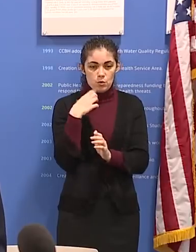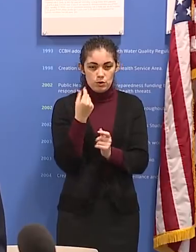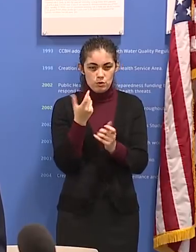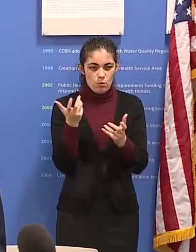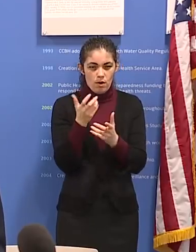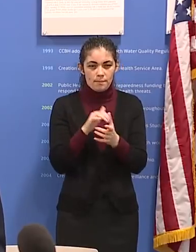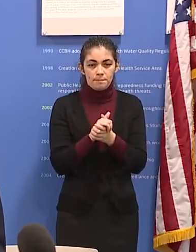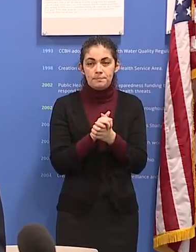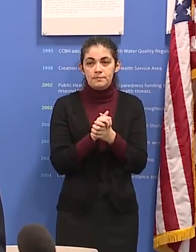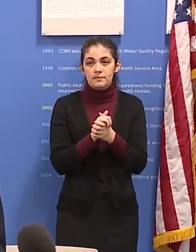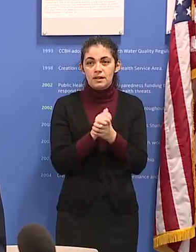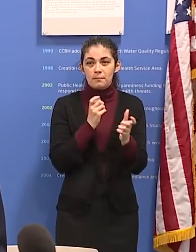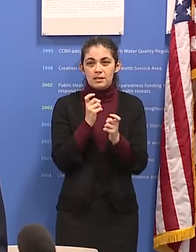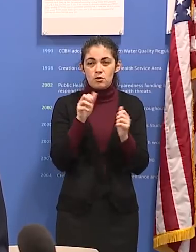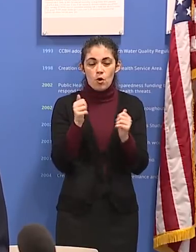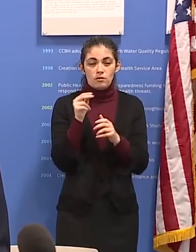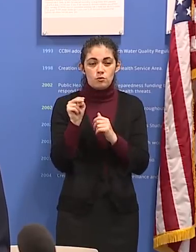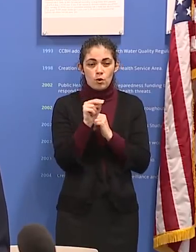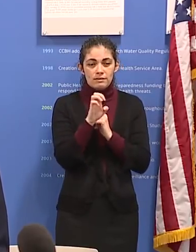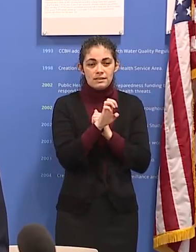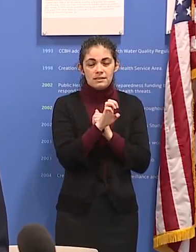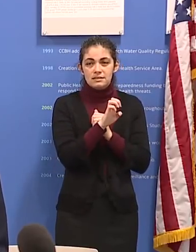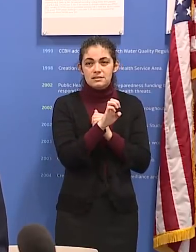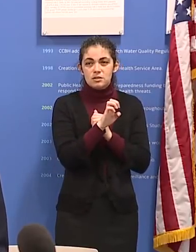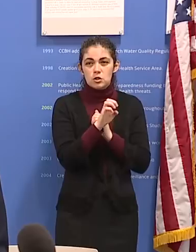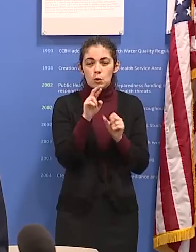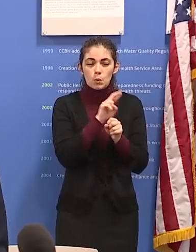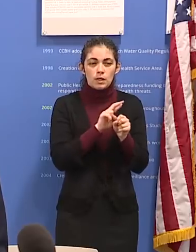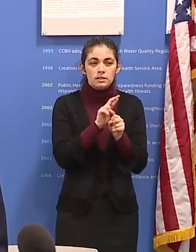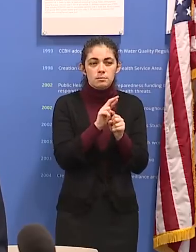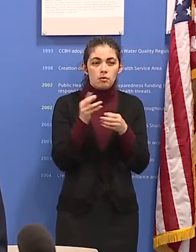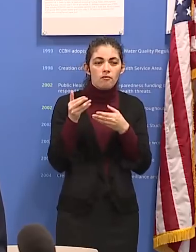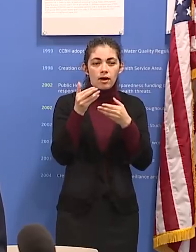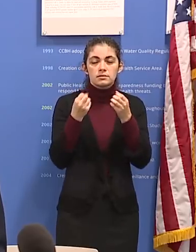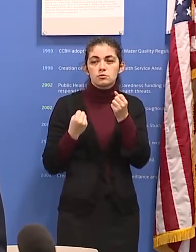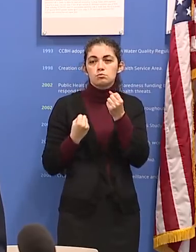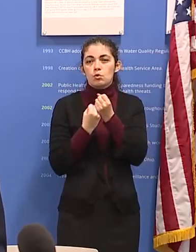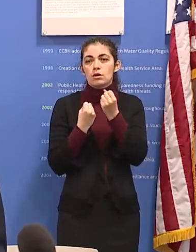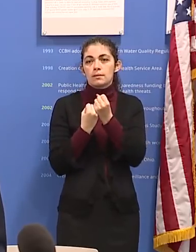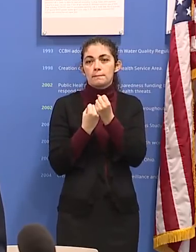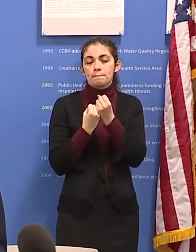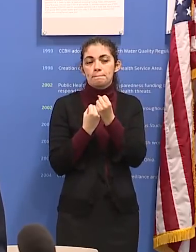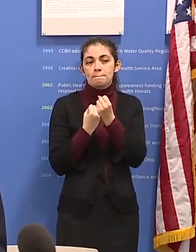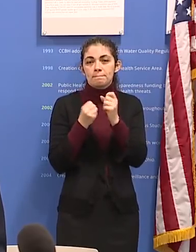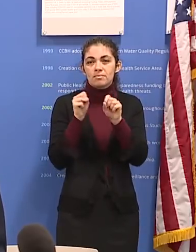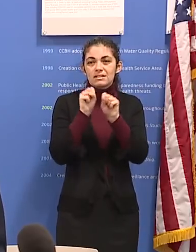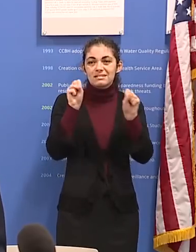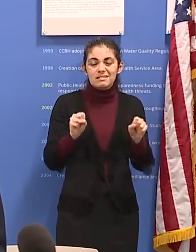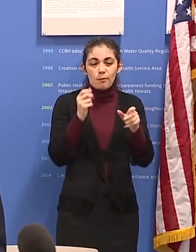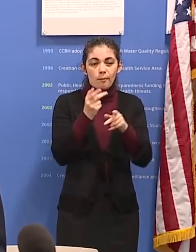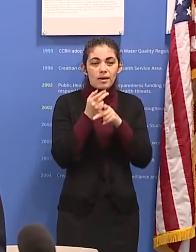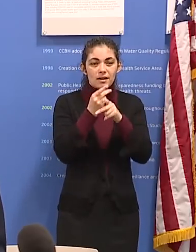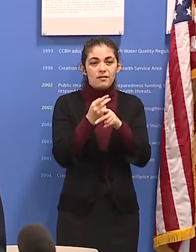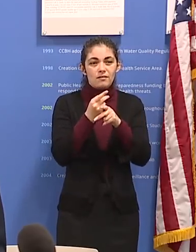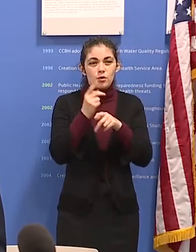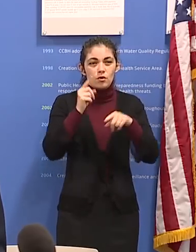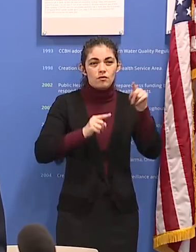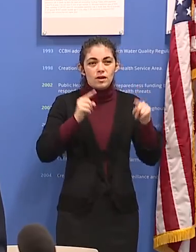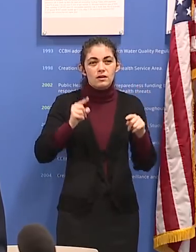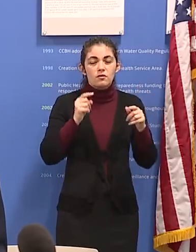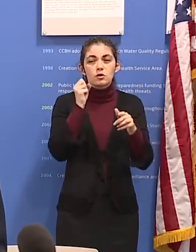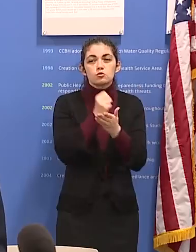is we manage across the Northeast region and provide support system care for a range of